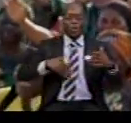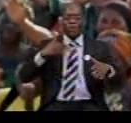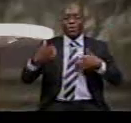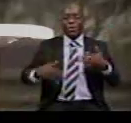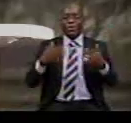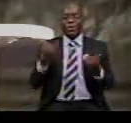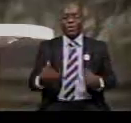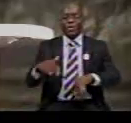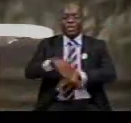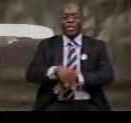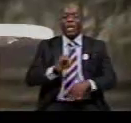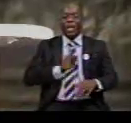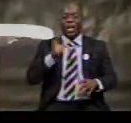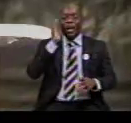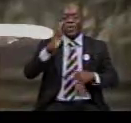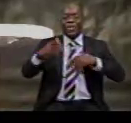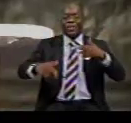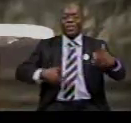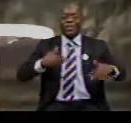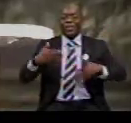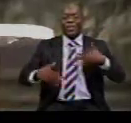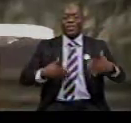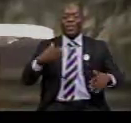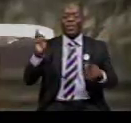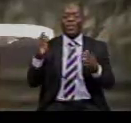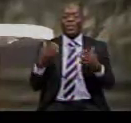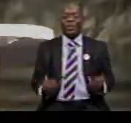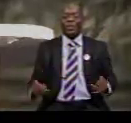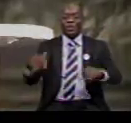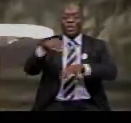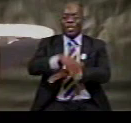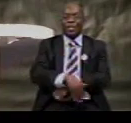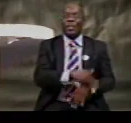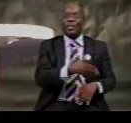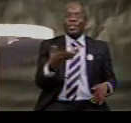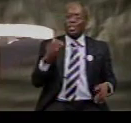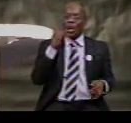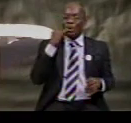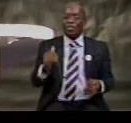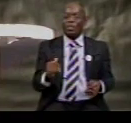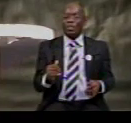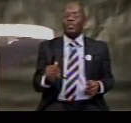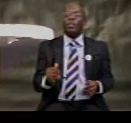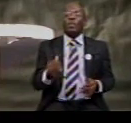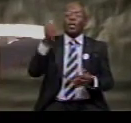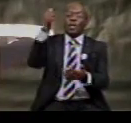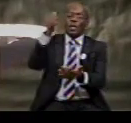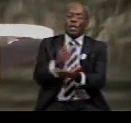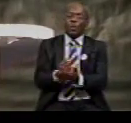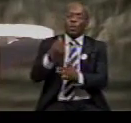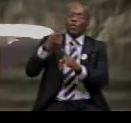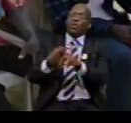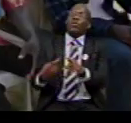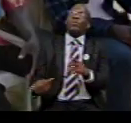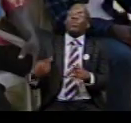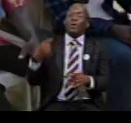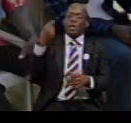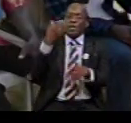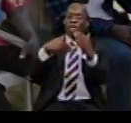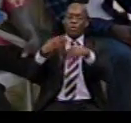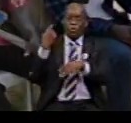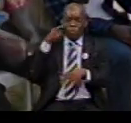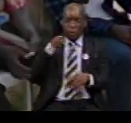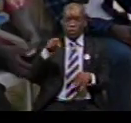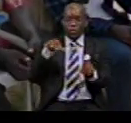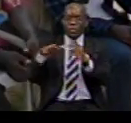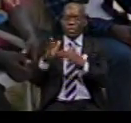rejoice tonight. There's an amen from heaven on your behalf in Jesus' name.